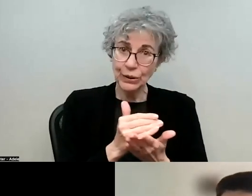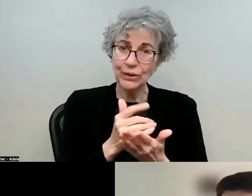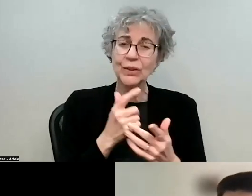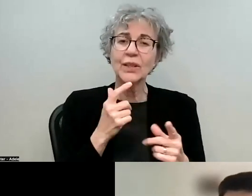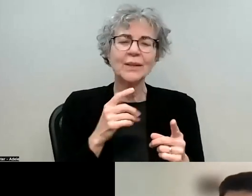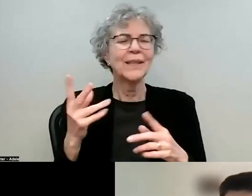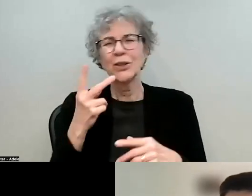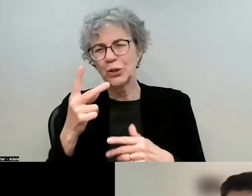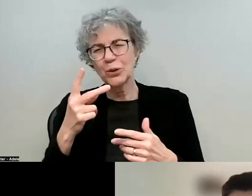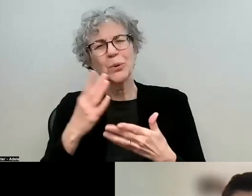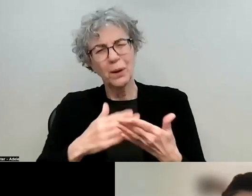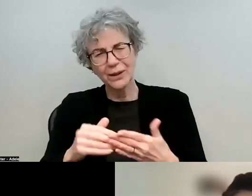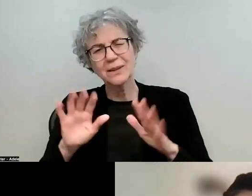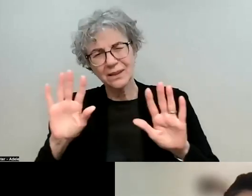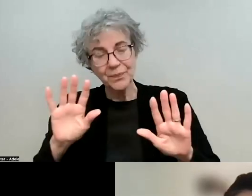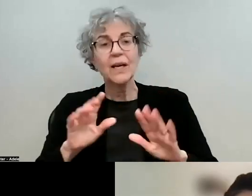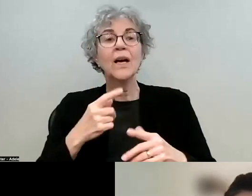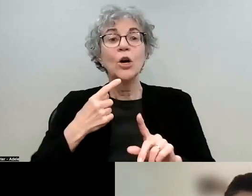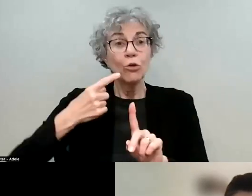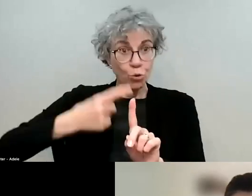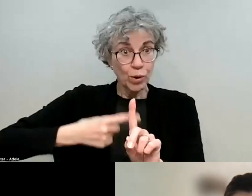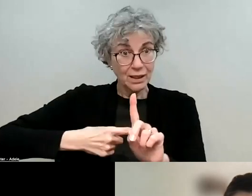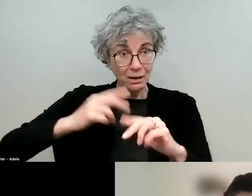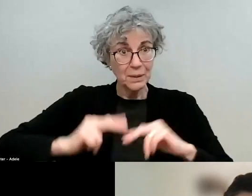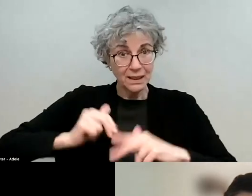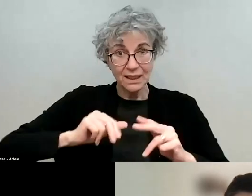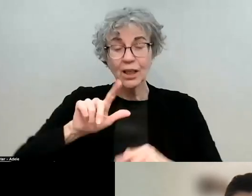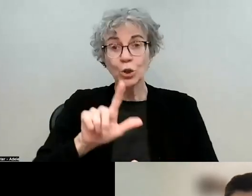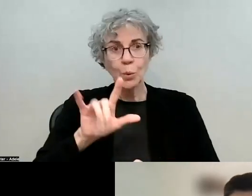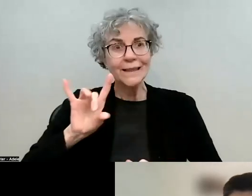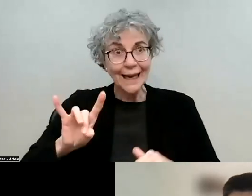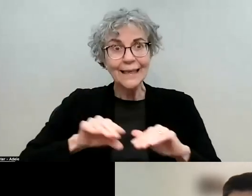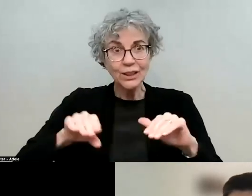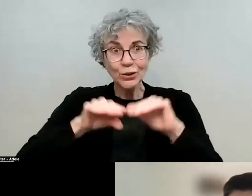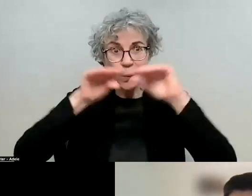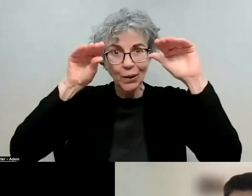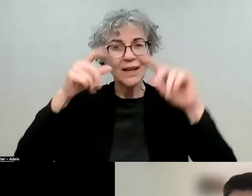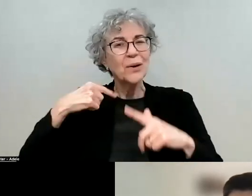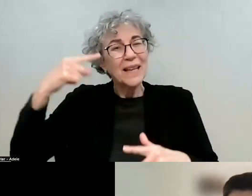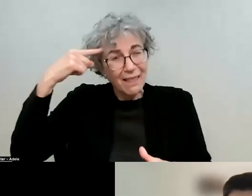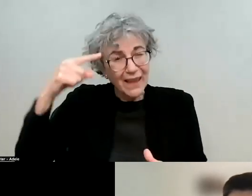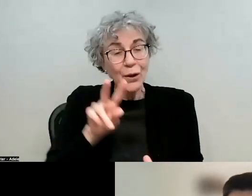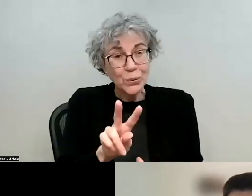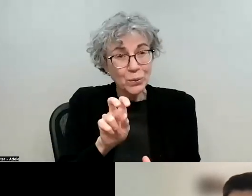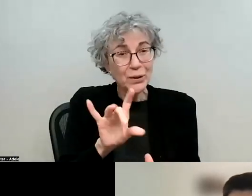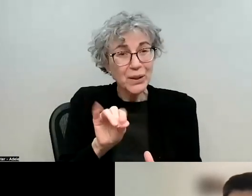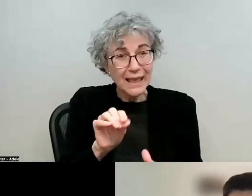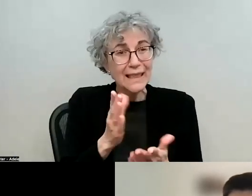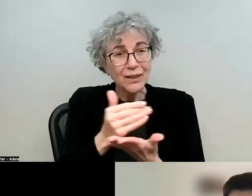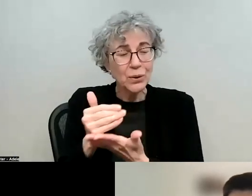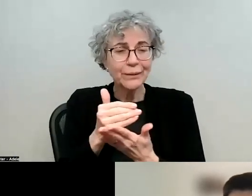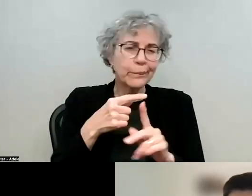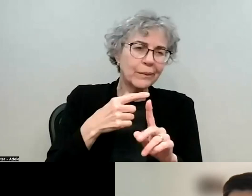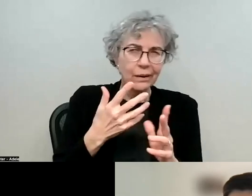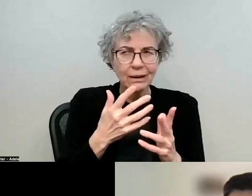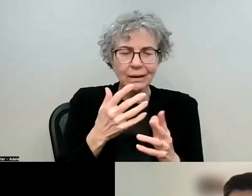there's two parts of this, right? The rental building, which is 28 stories. We think it'll be 280 units, plus or minus, depending on